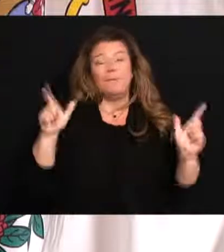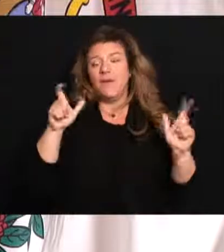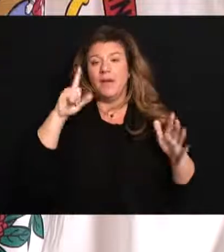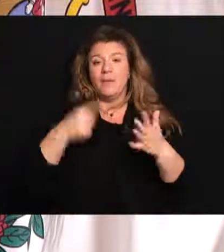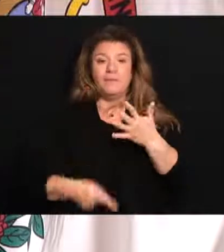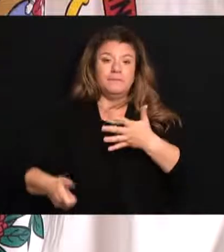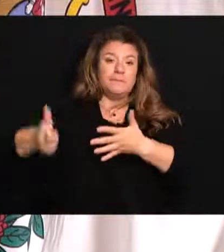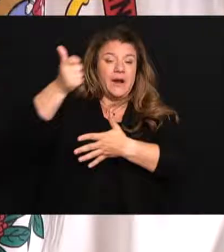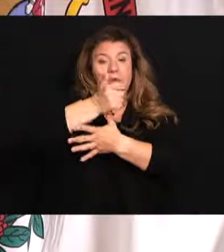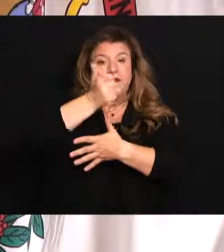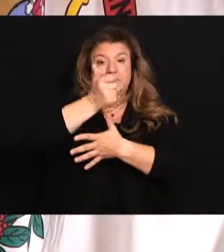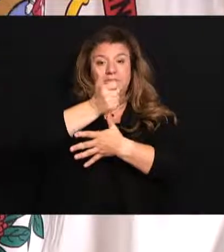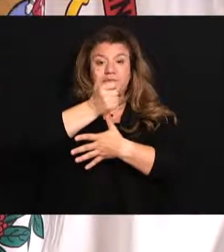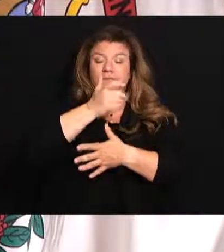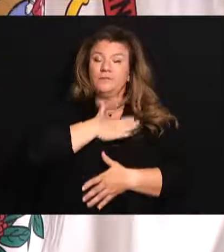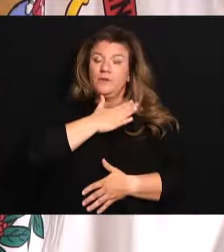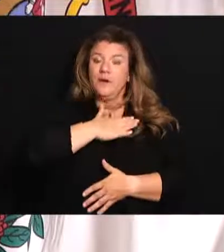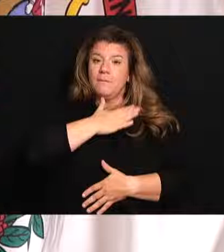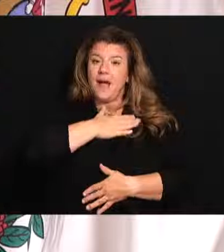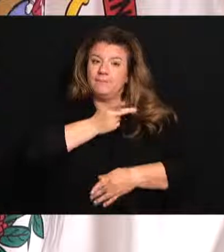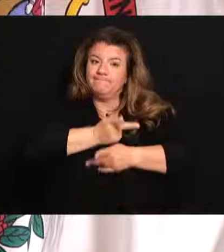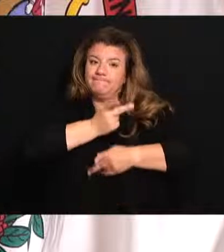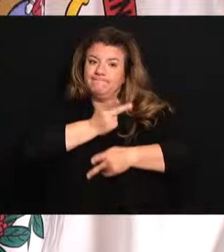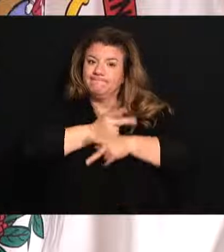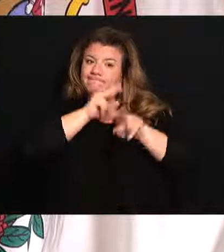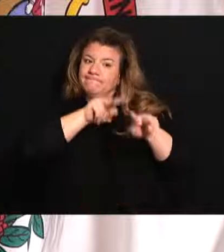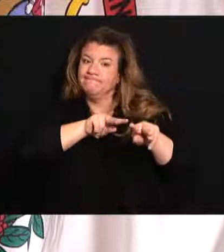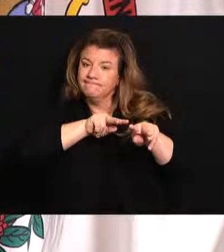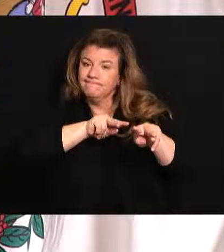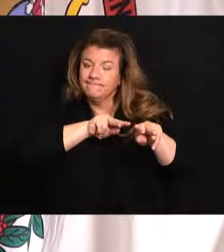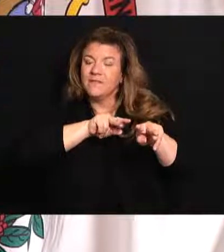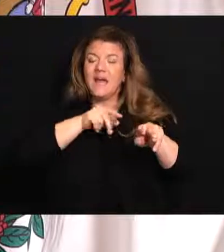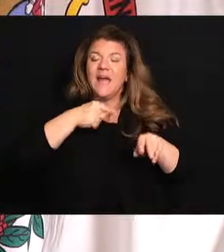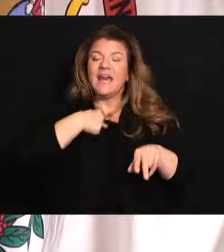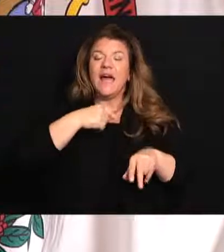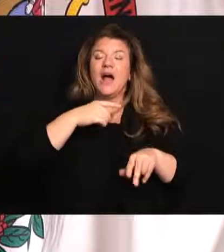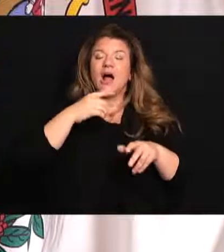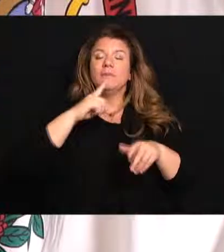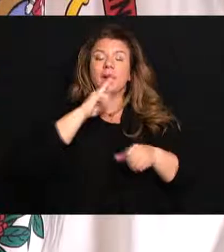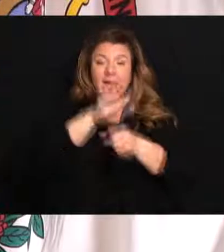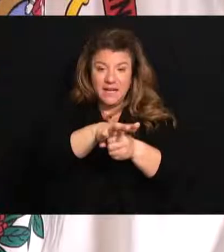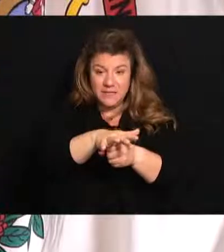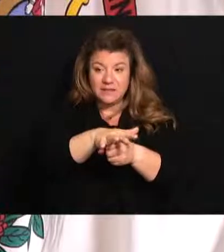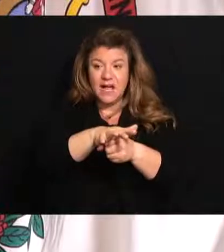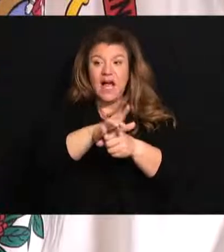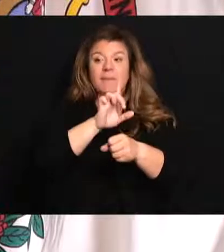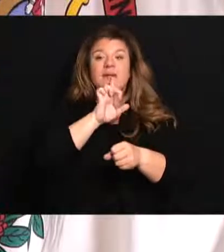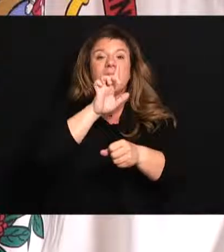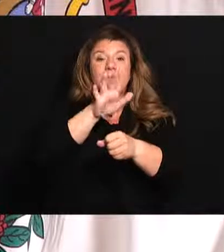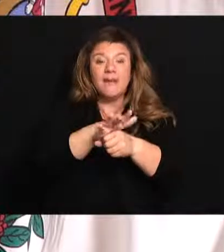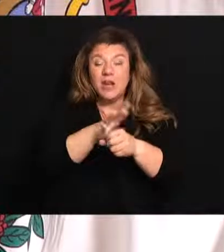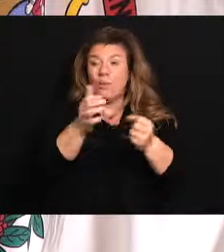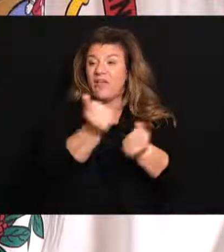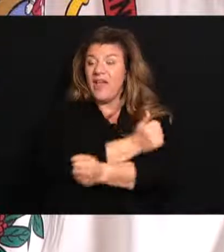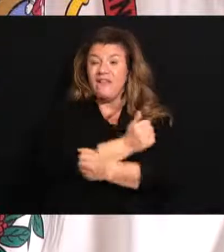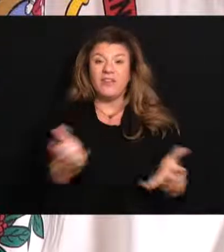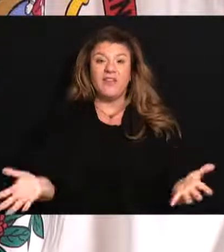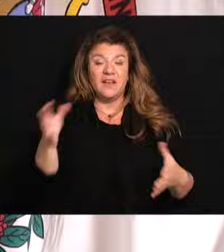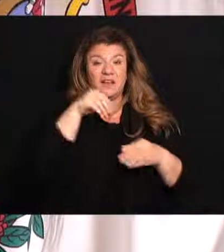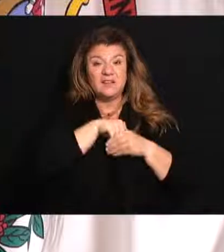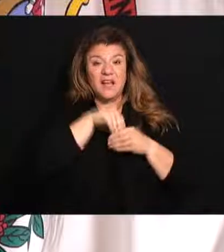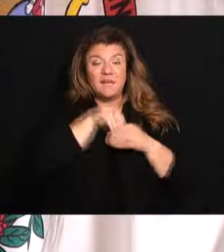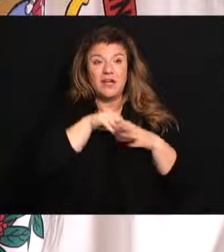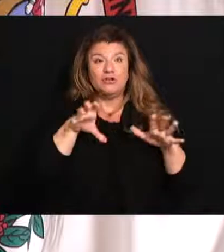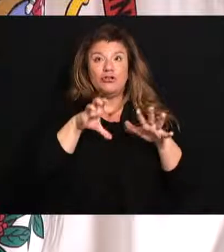on my watch, and I am absolutely committed with all in me to do any